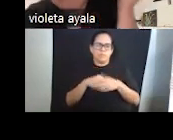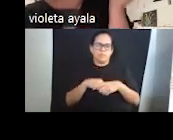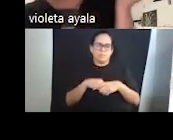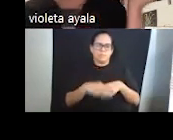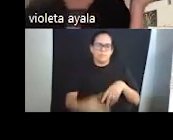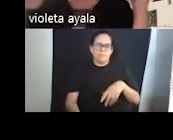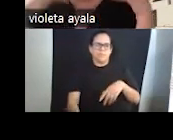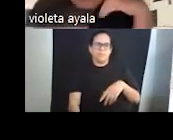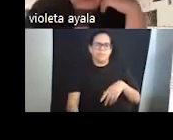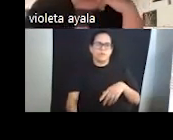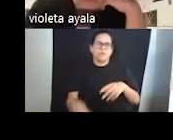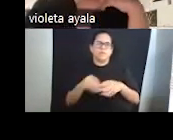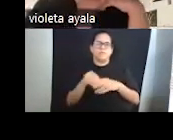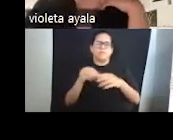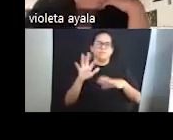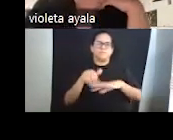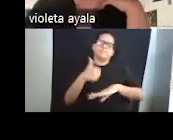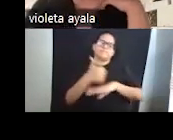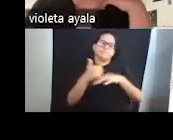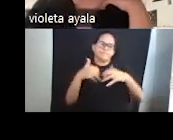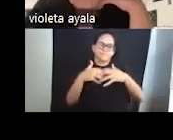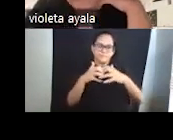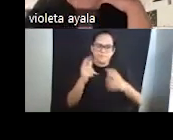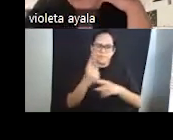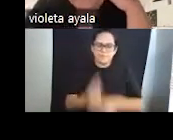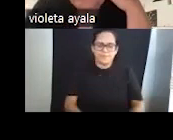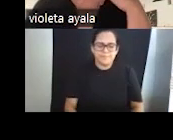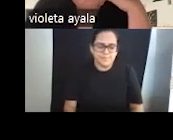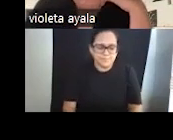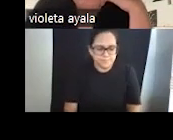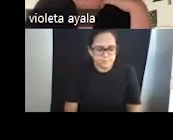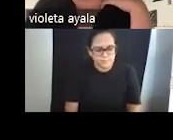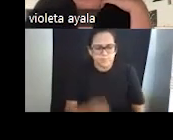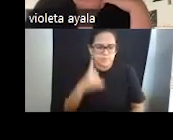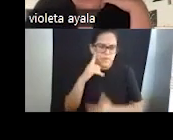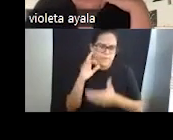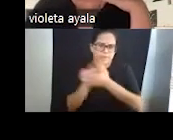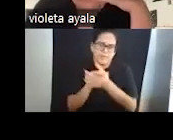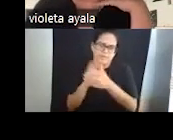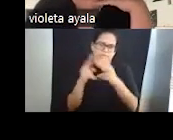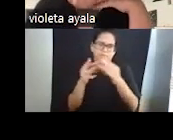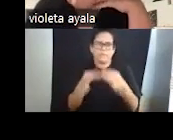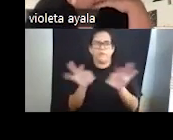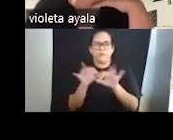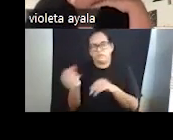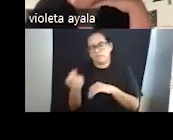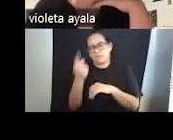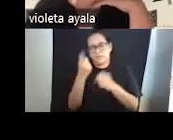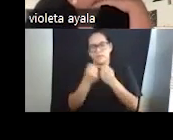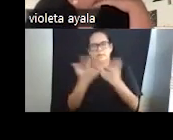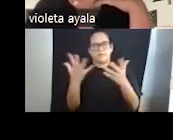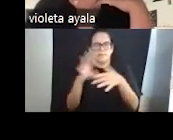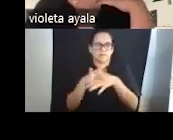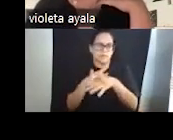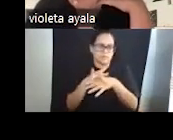a colonial, right? So yeah, I believe it's very important to understand everything in context. I